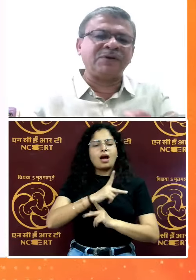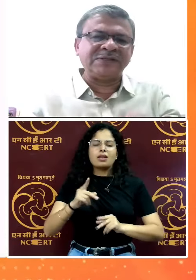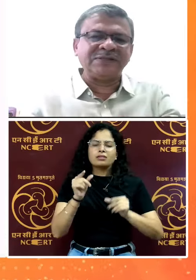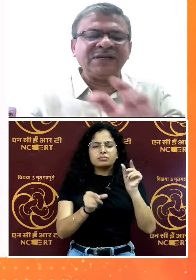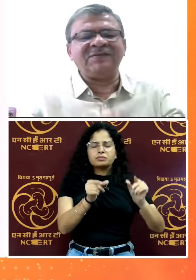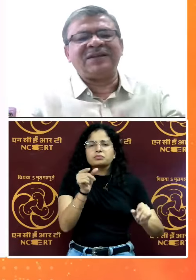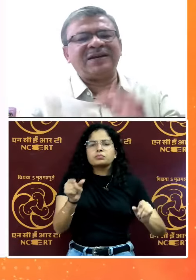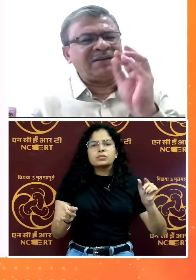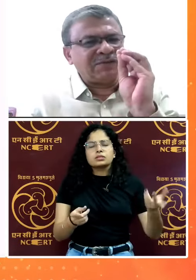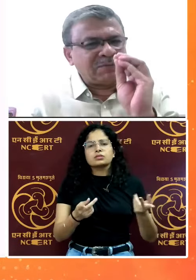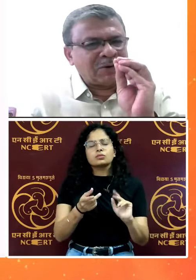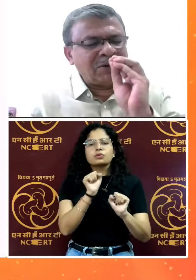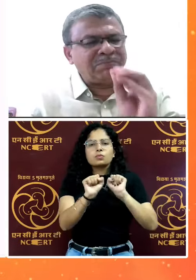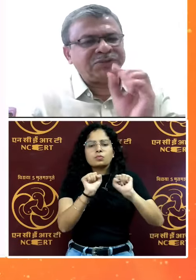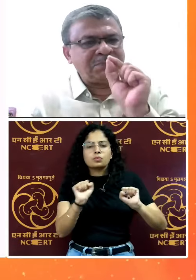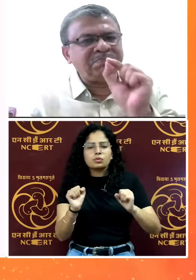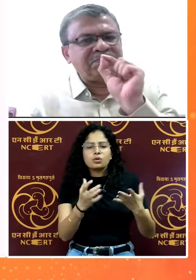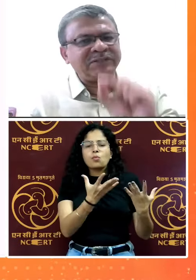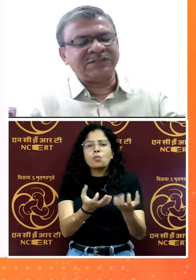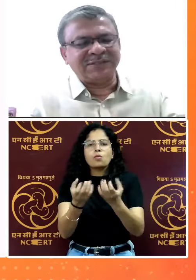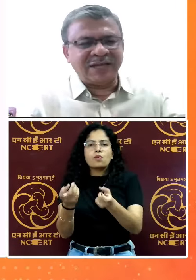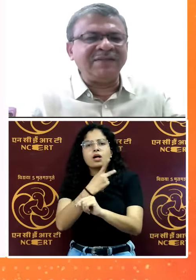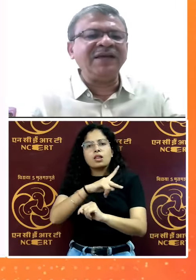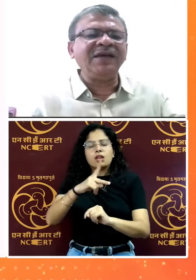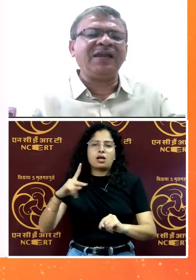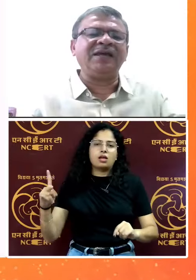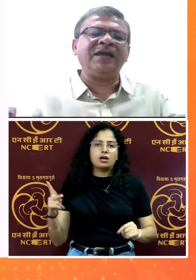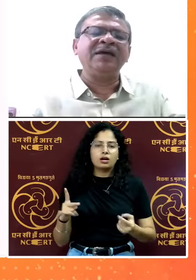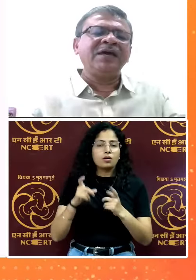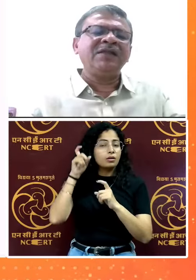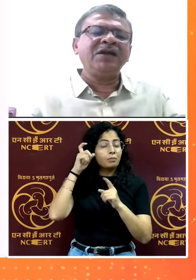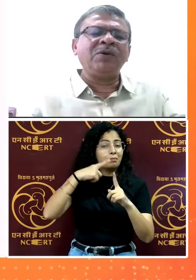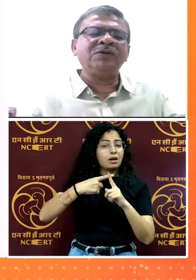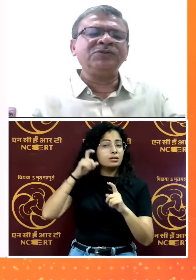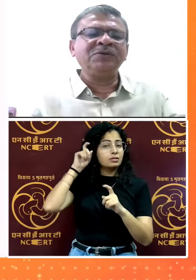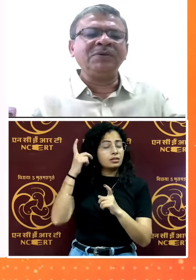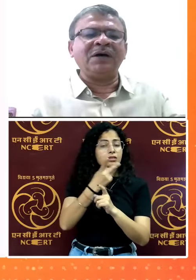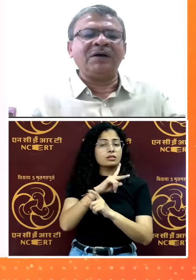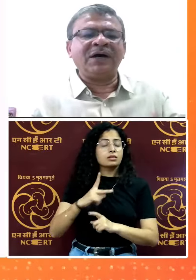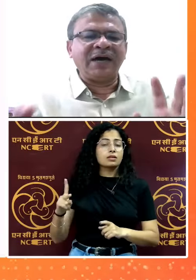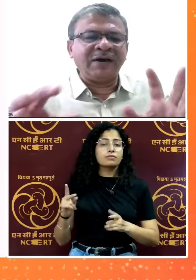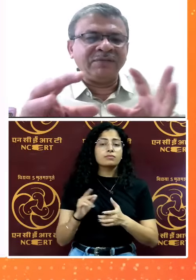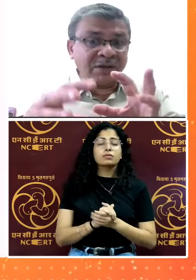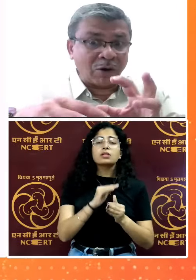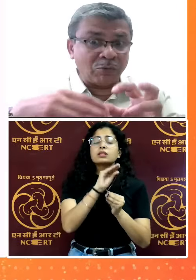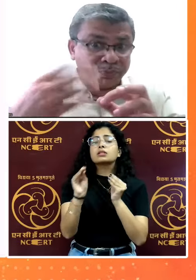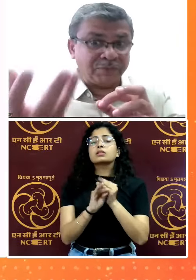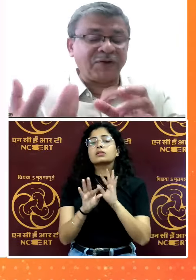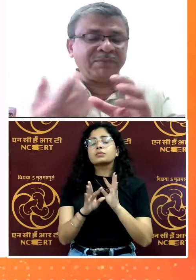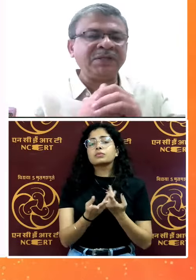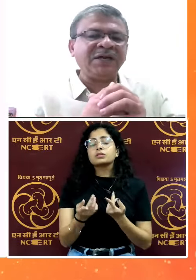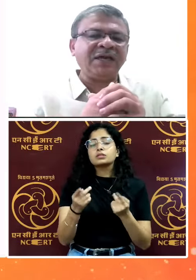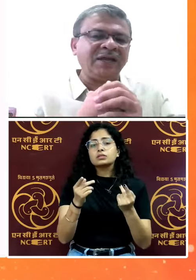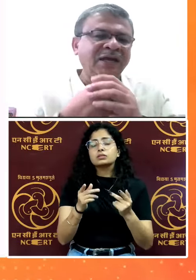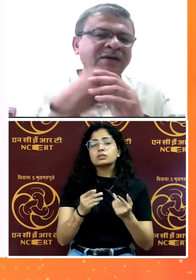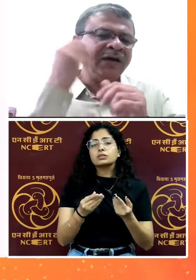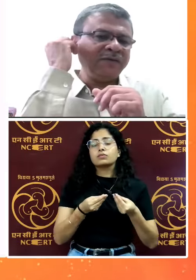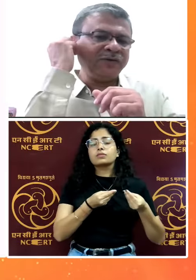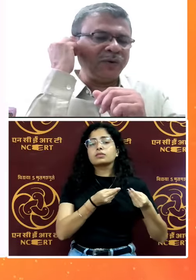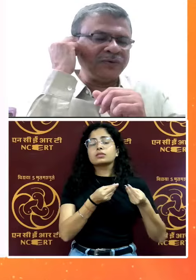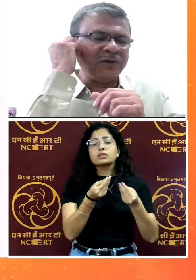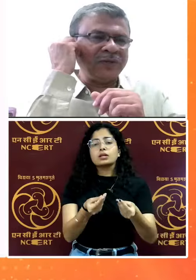this processing is done in the small chip which is there in the hearing aid. Then you also have the output from the hearing